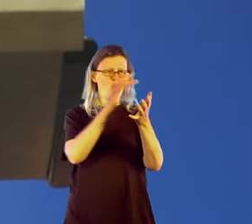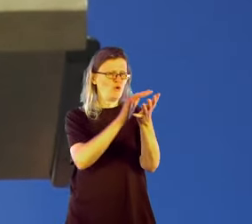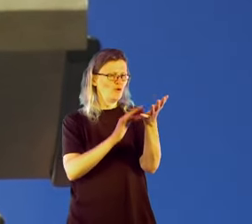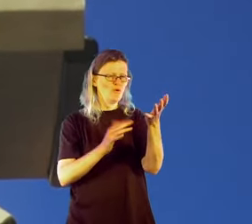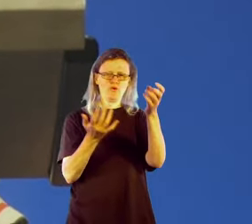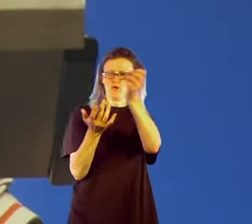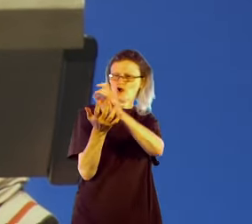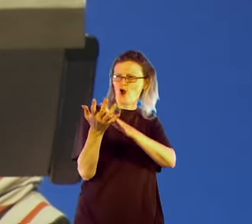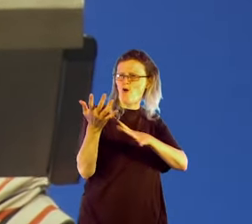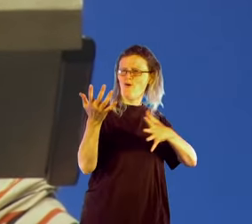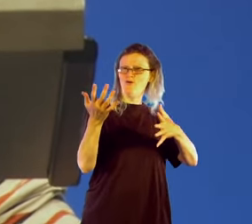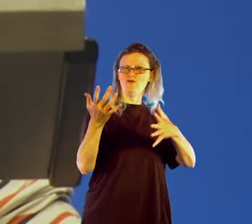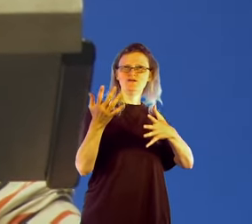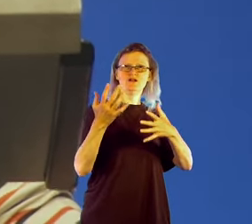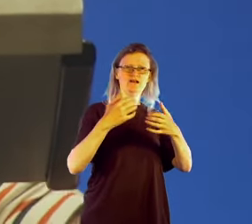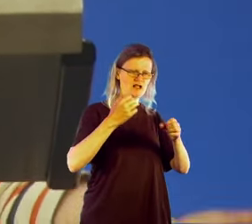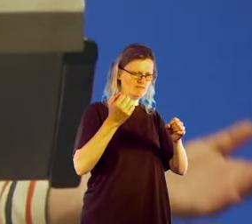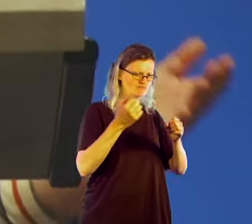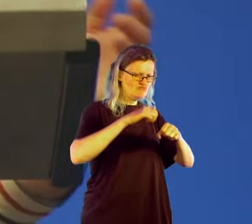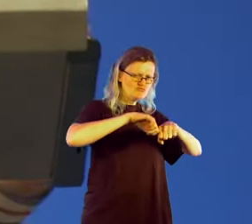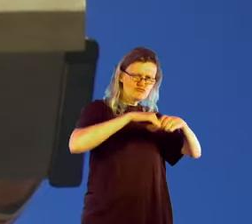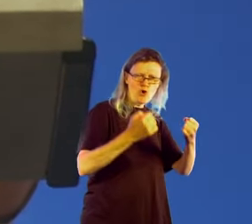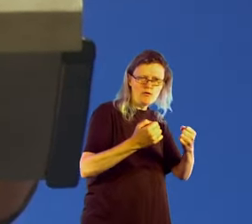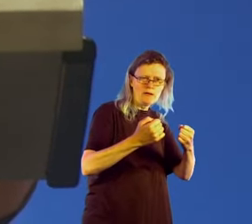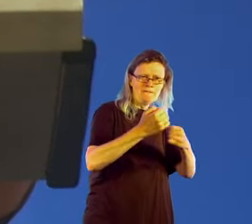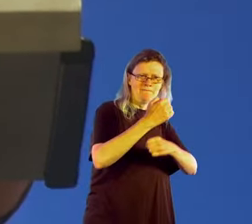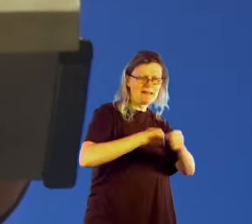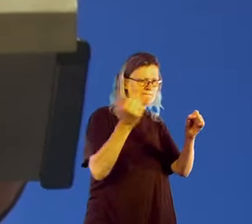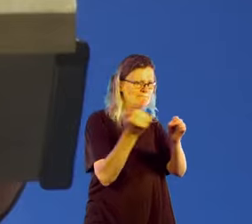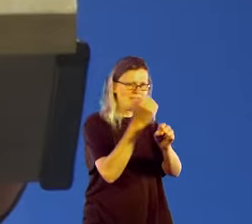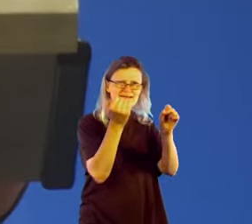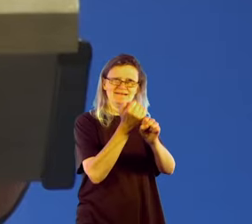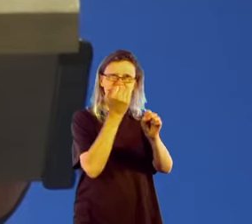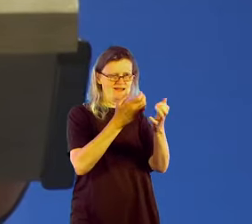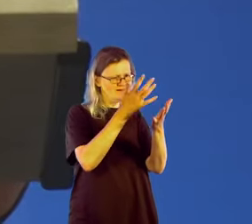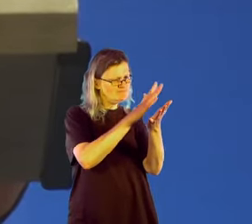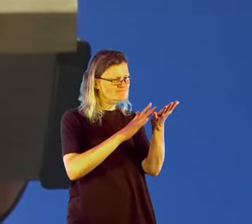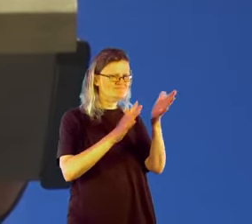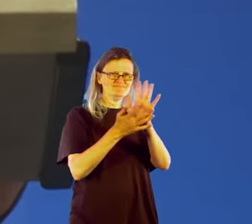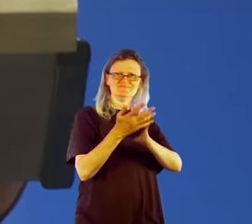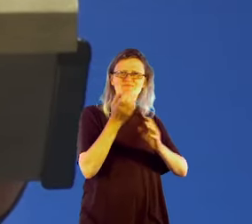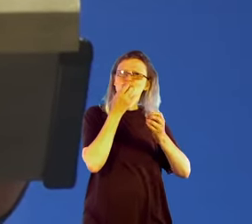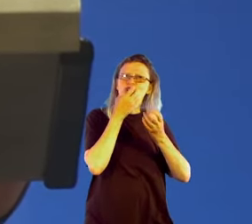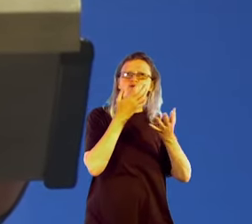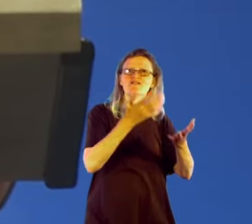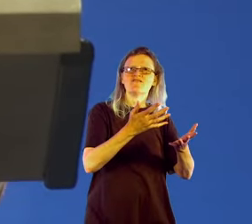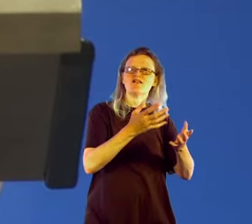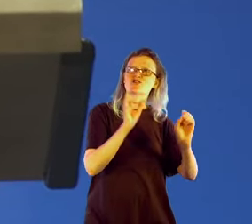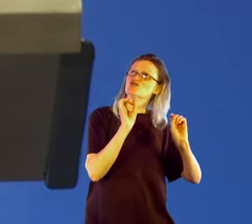our brokenness has been mended will shine with the glory of our redemption.